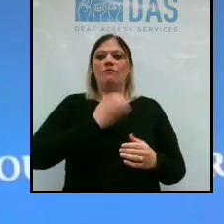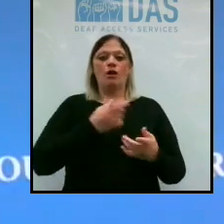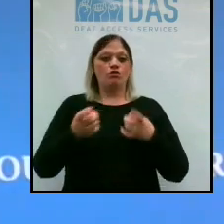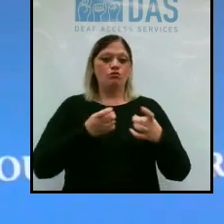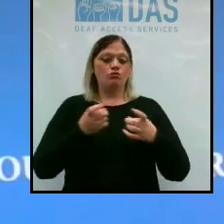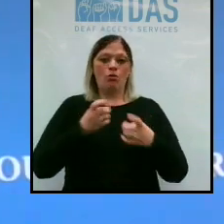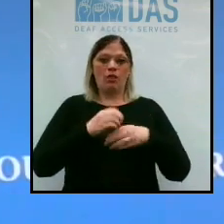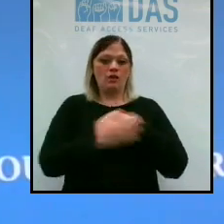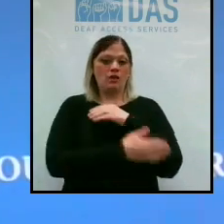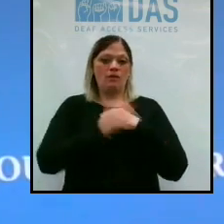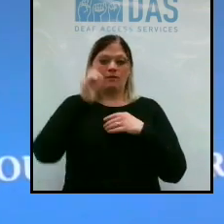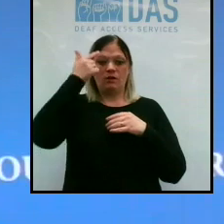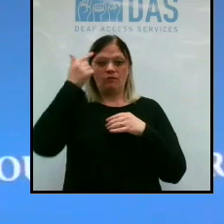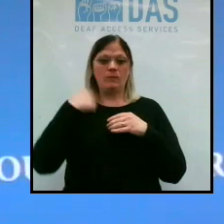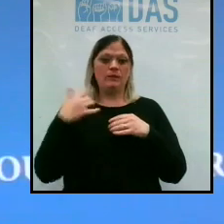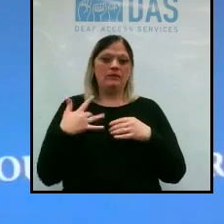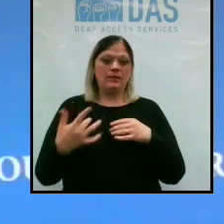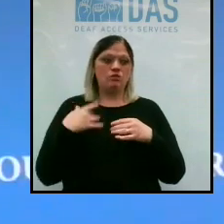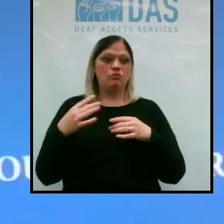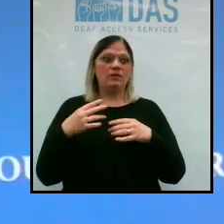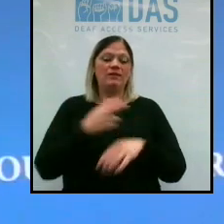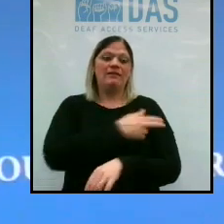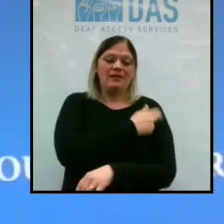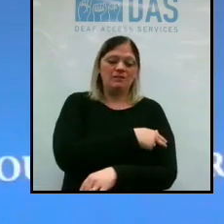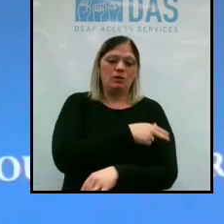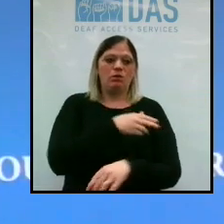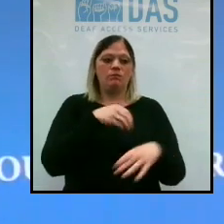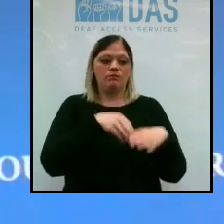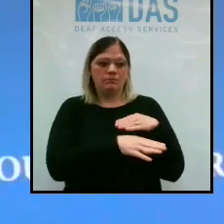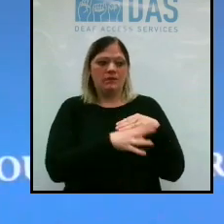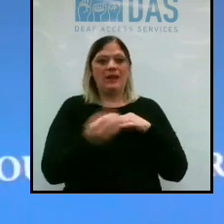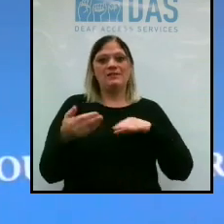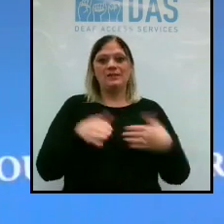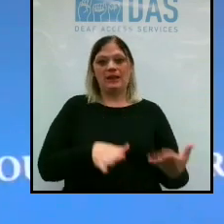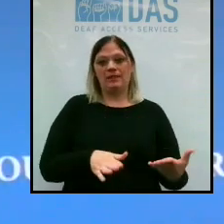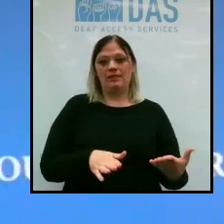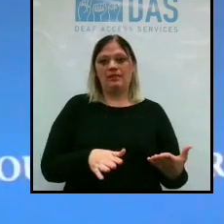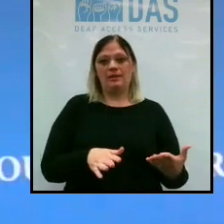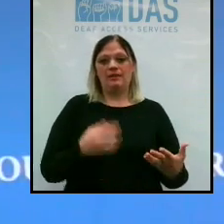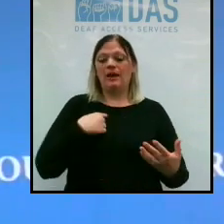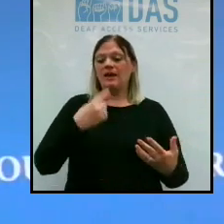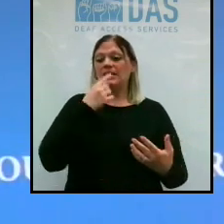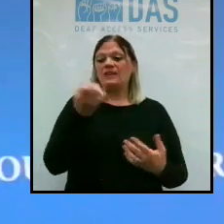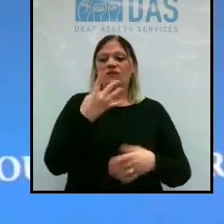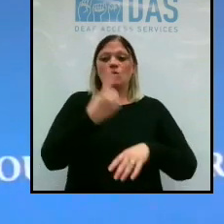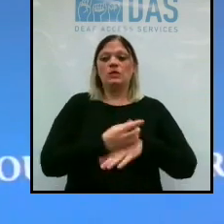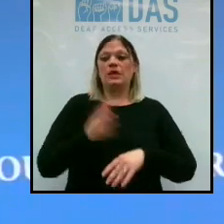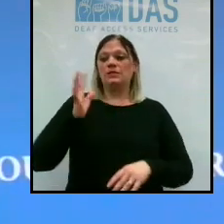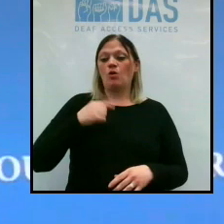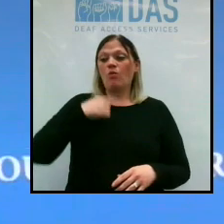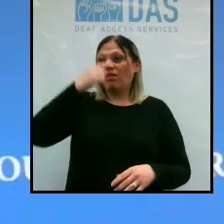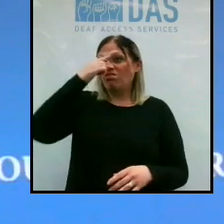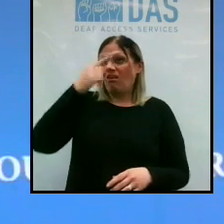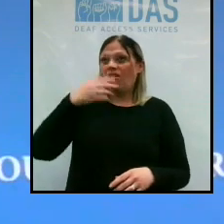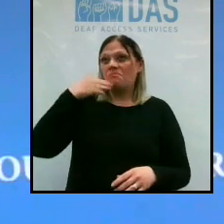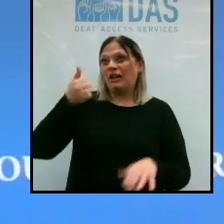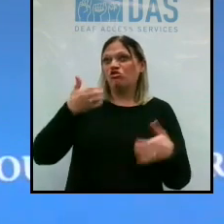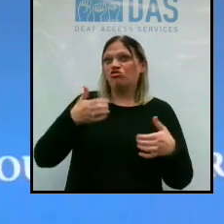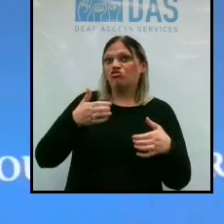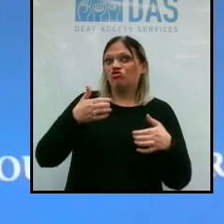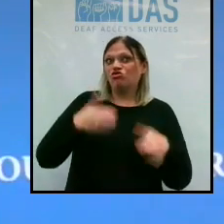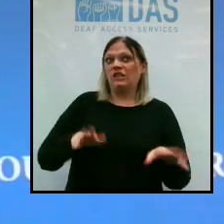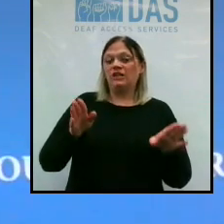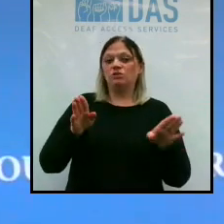it often has to do with hospitalizations and deaths. I said a couple days ago that I thought we'd have a much better chance